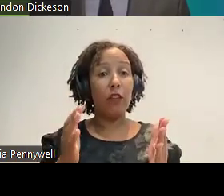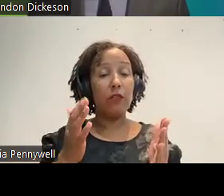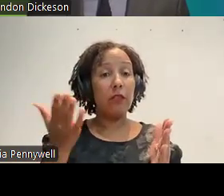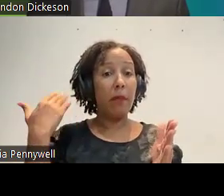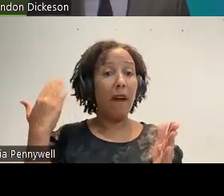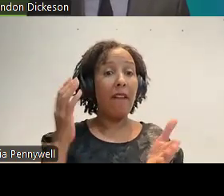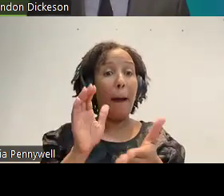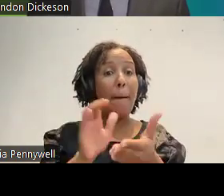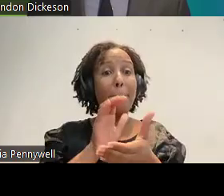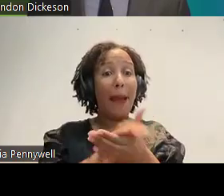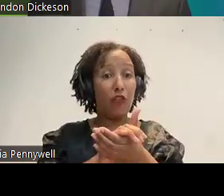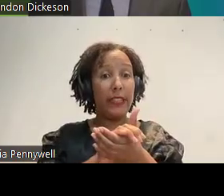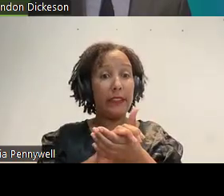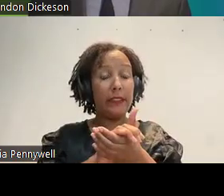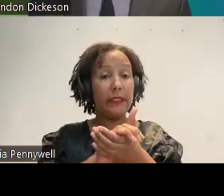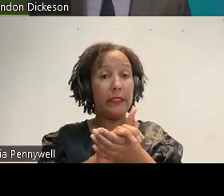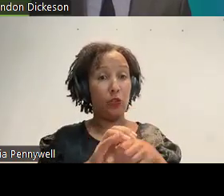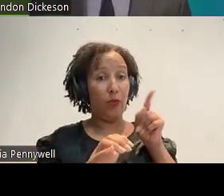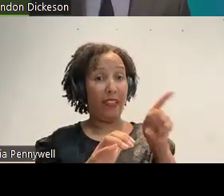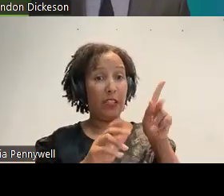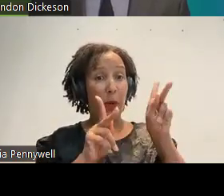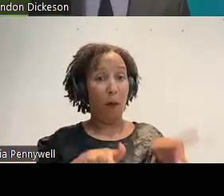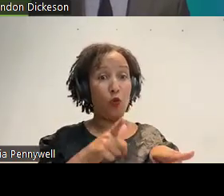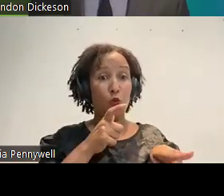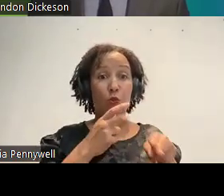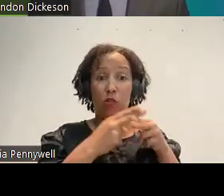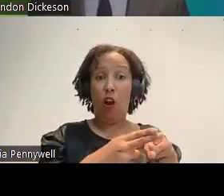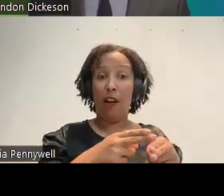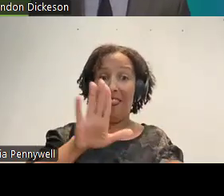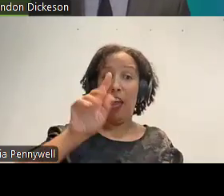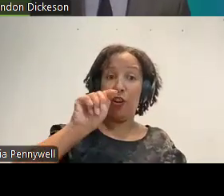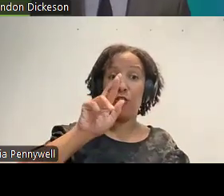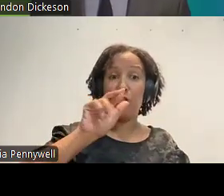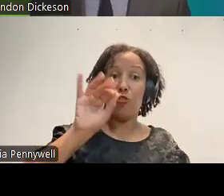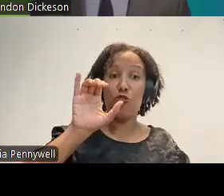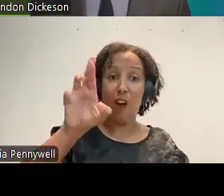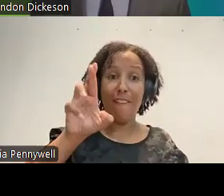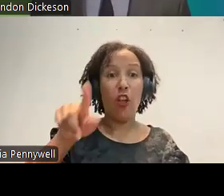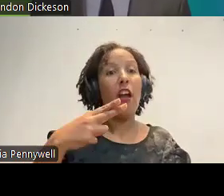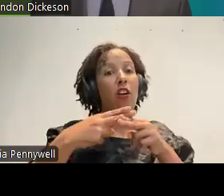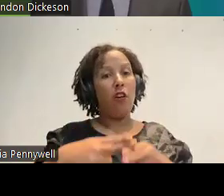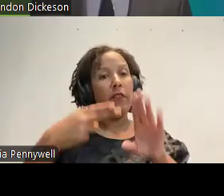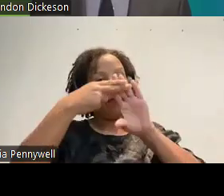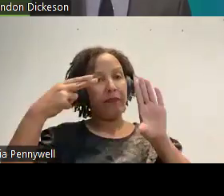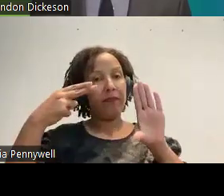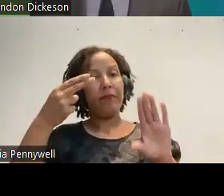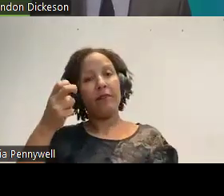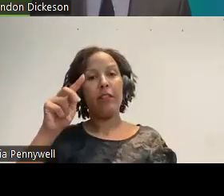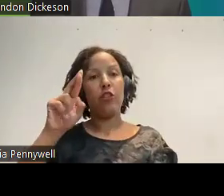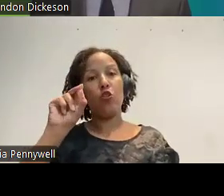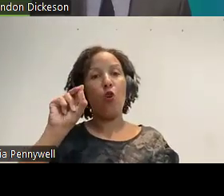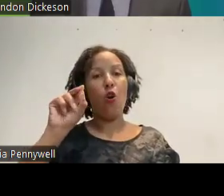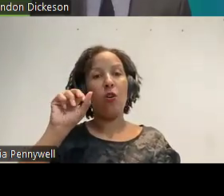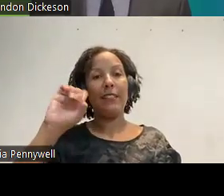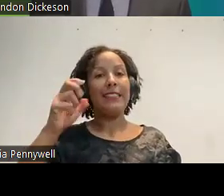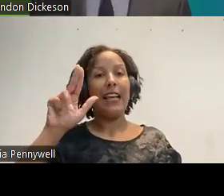their trafficker. They identify as heterosexual or attracted to women, but they were married to a man, and this was part of